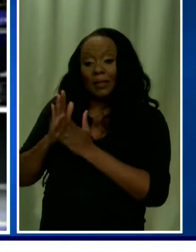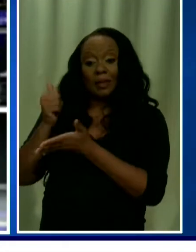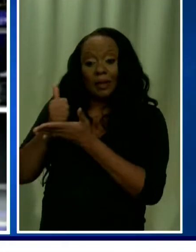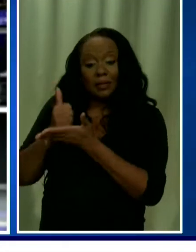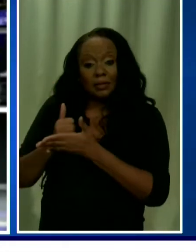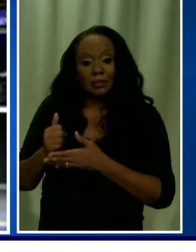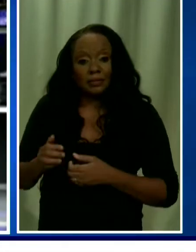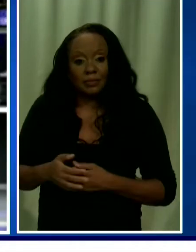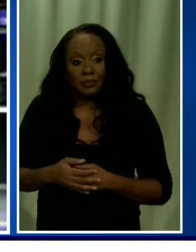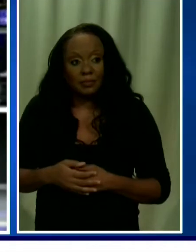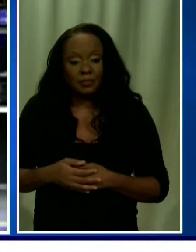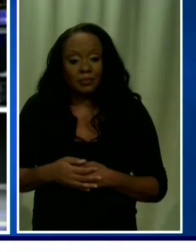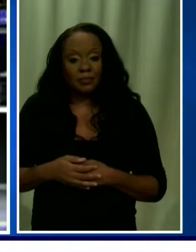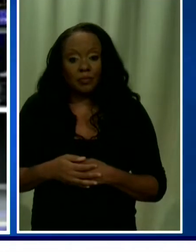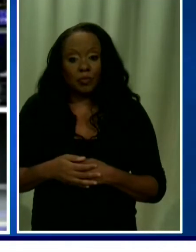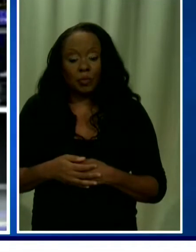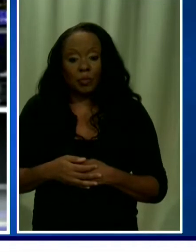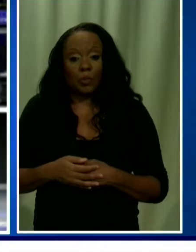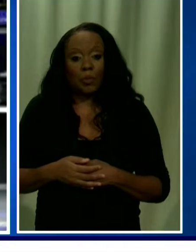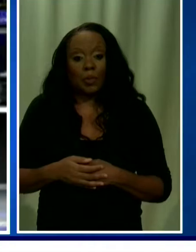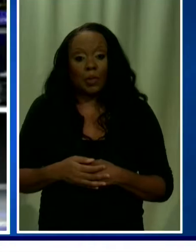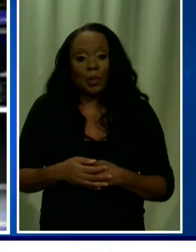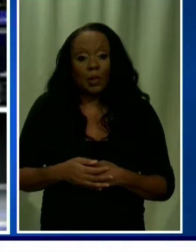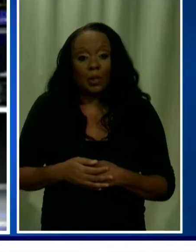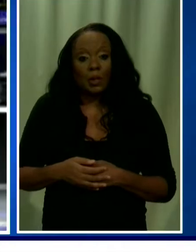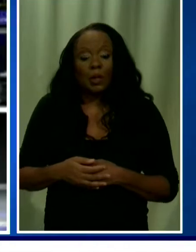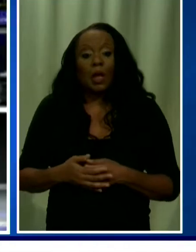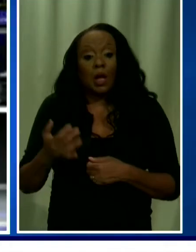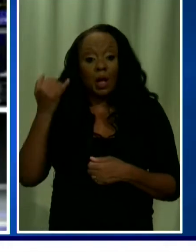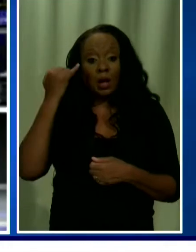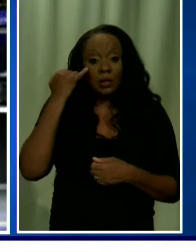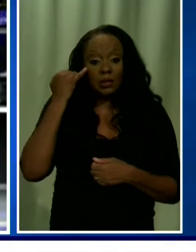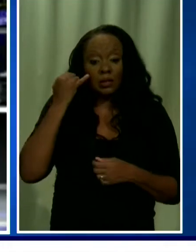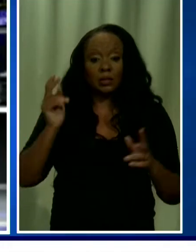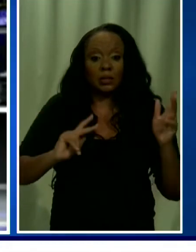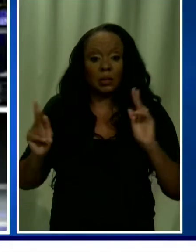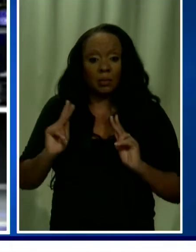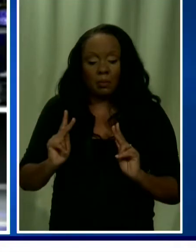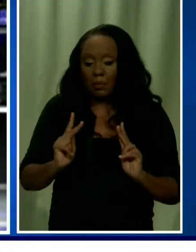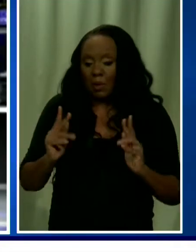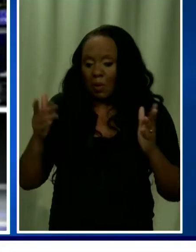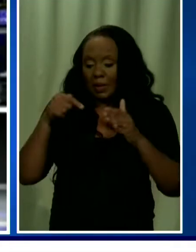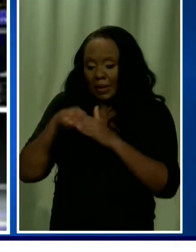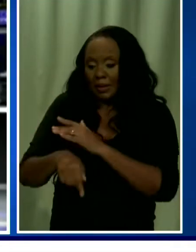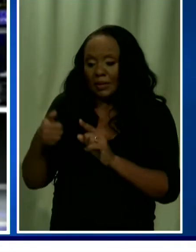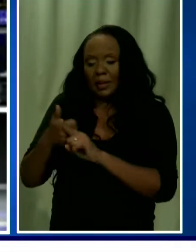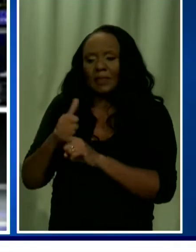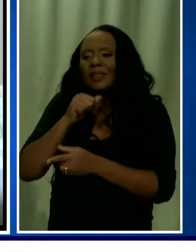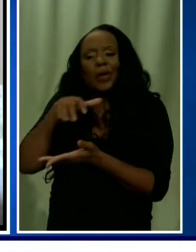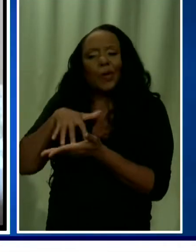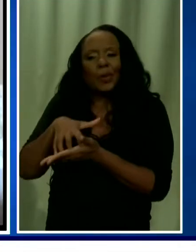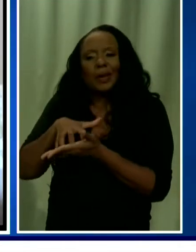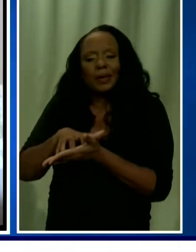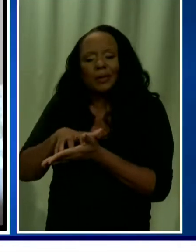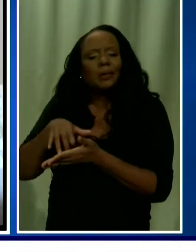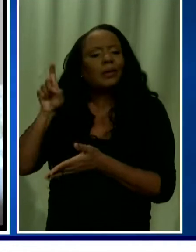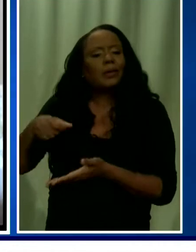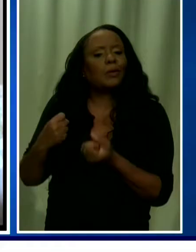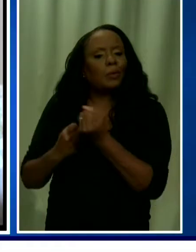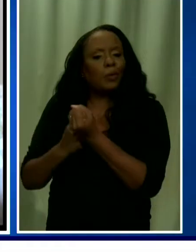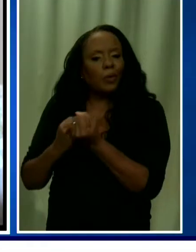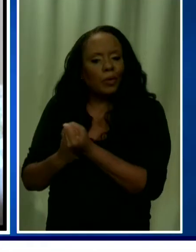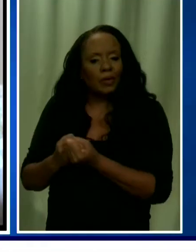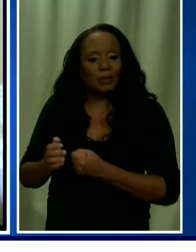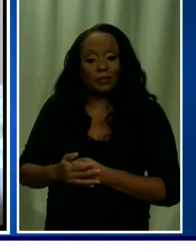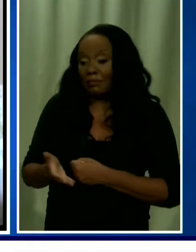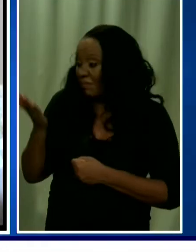urges Barbadians to recognize those who reach the point of suicide are not weak, but need support. Meanwhile, couple and